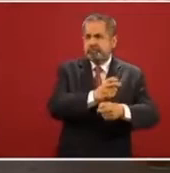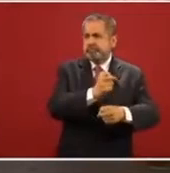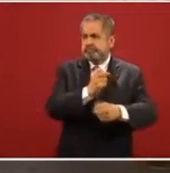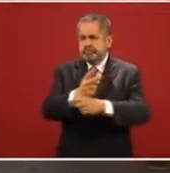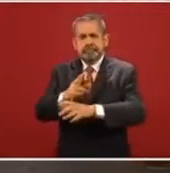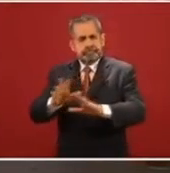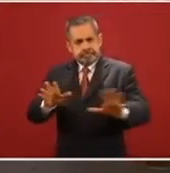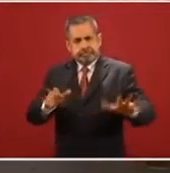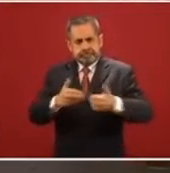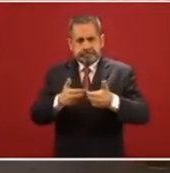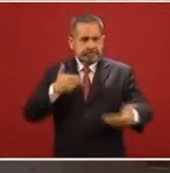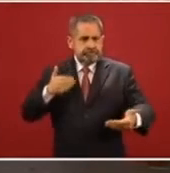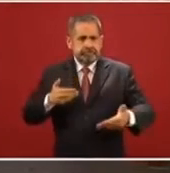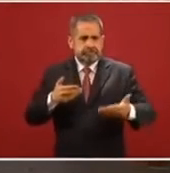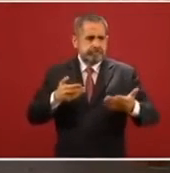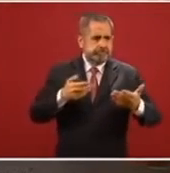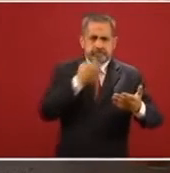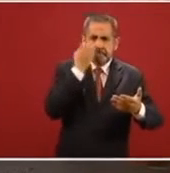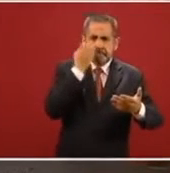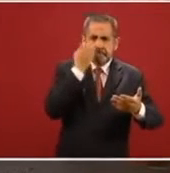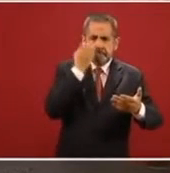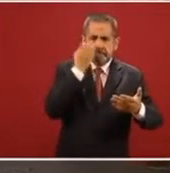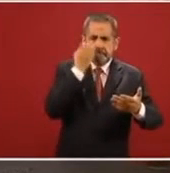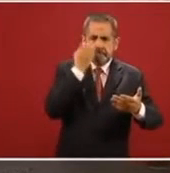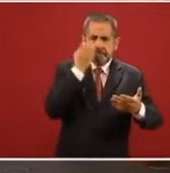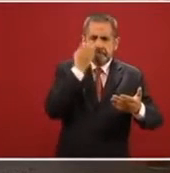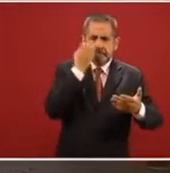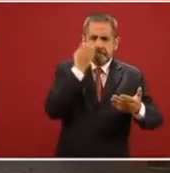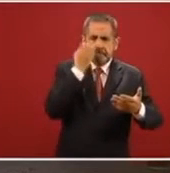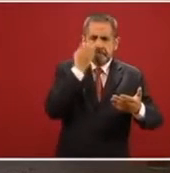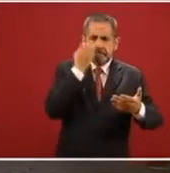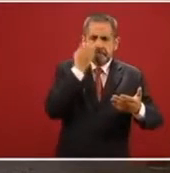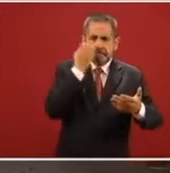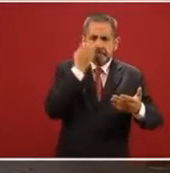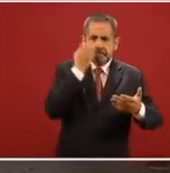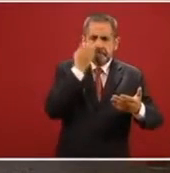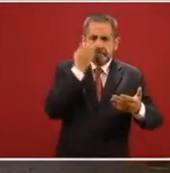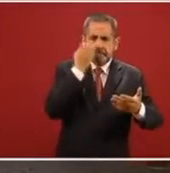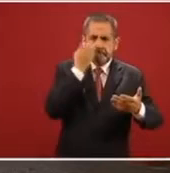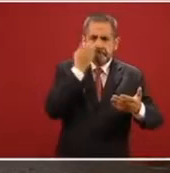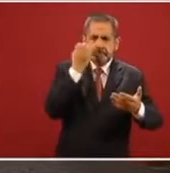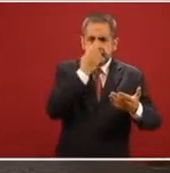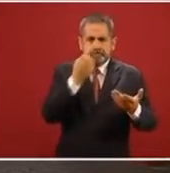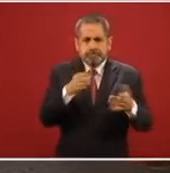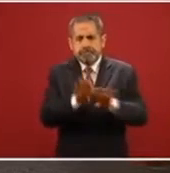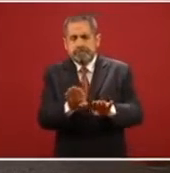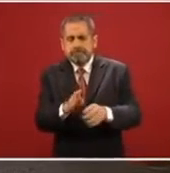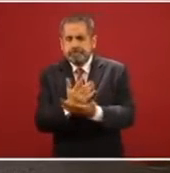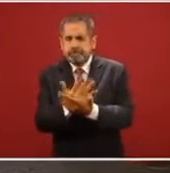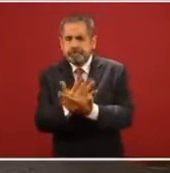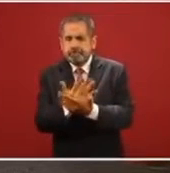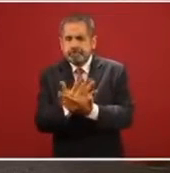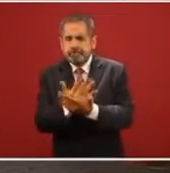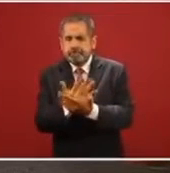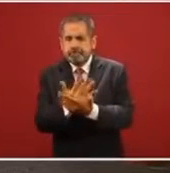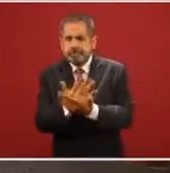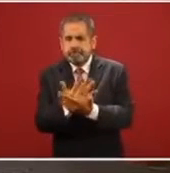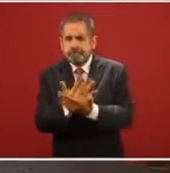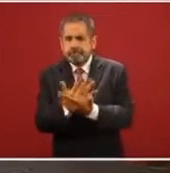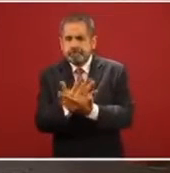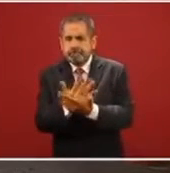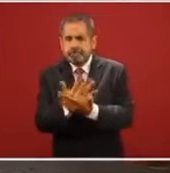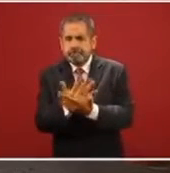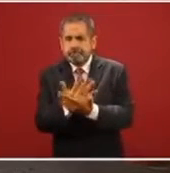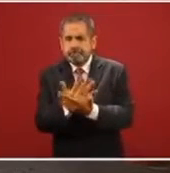states se pueda empezar a poner en práctica could begin to be put into practice lo que se ha acordado. what we